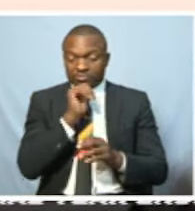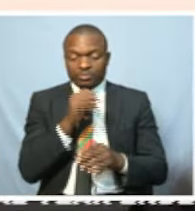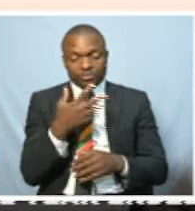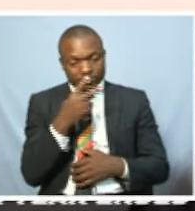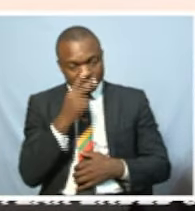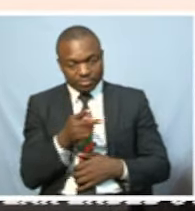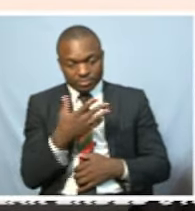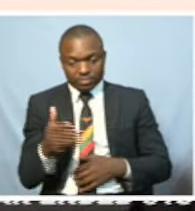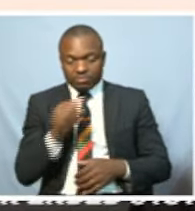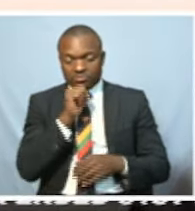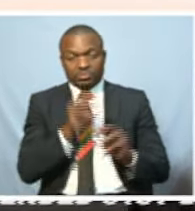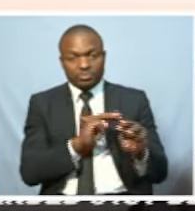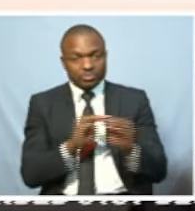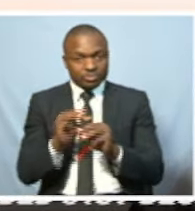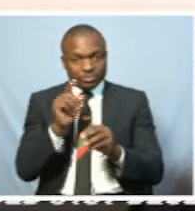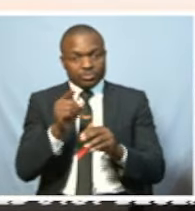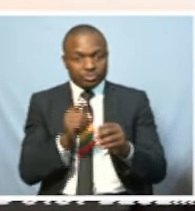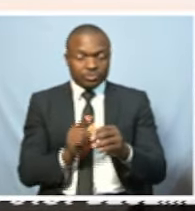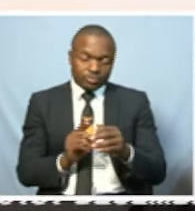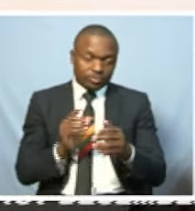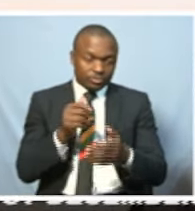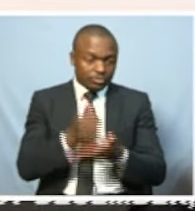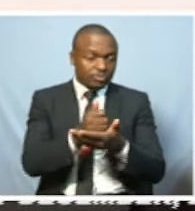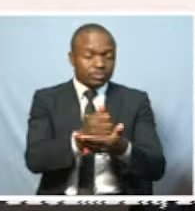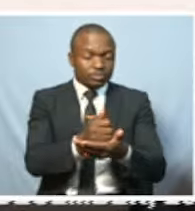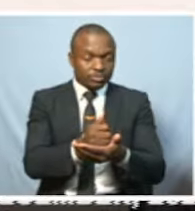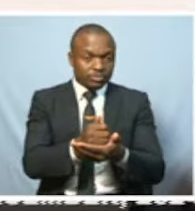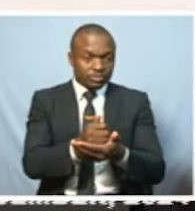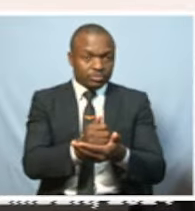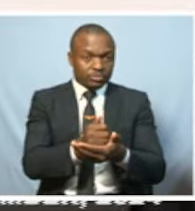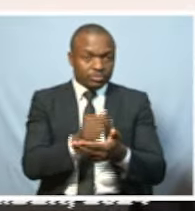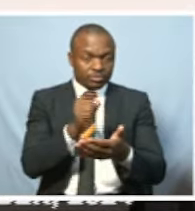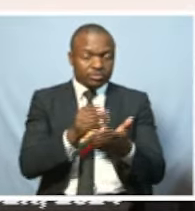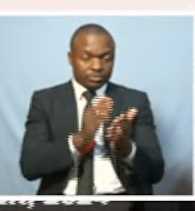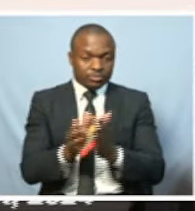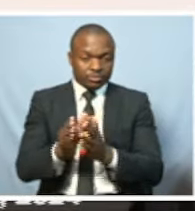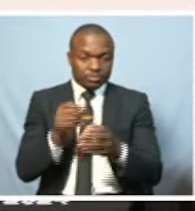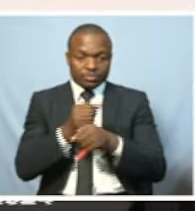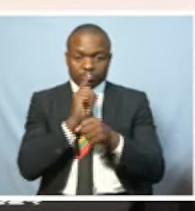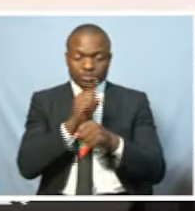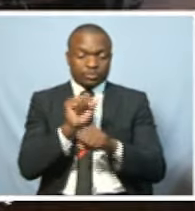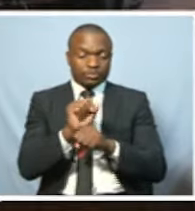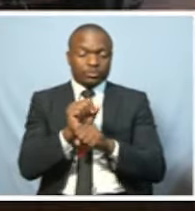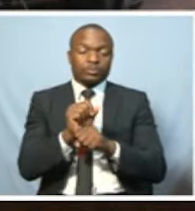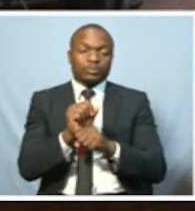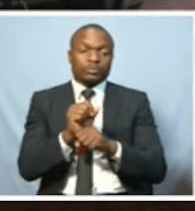in. So those are the measures which we have put in to ensure that works are done, Chair. I submit.